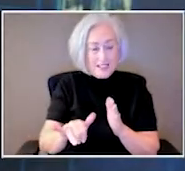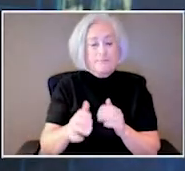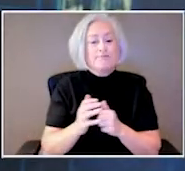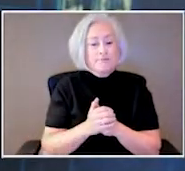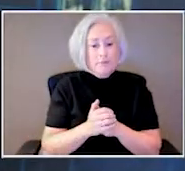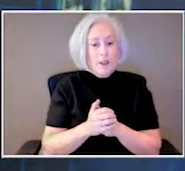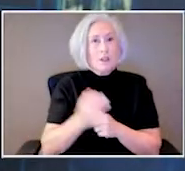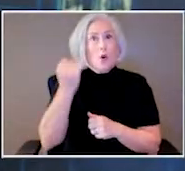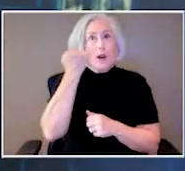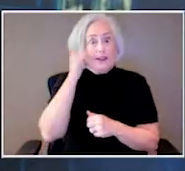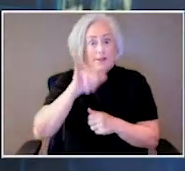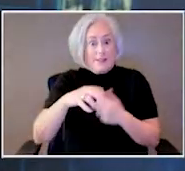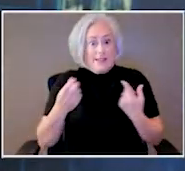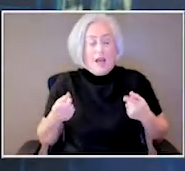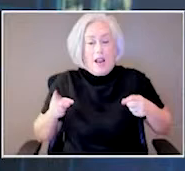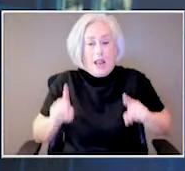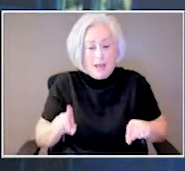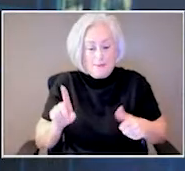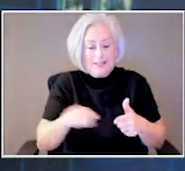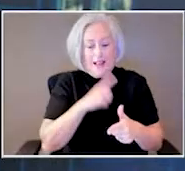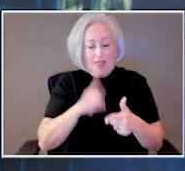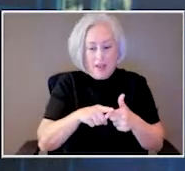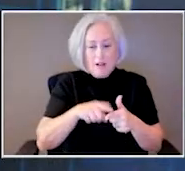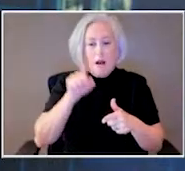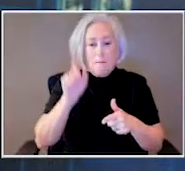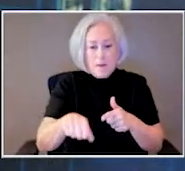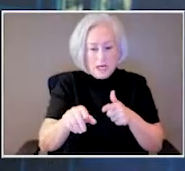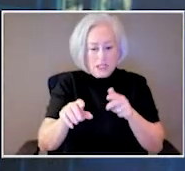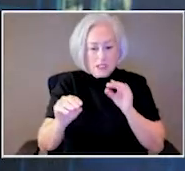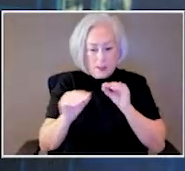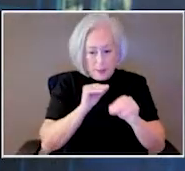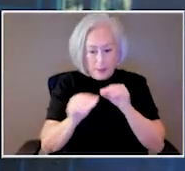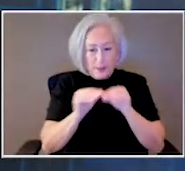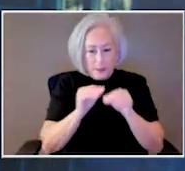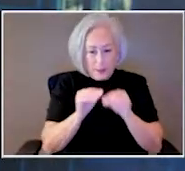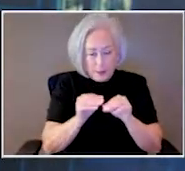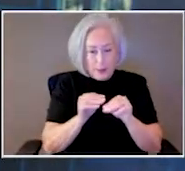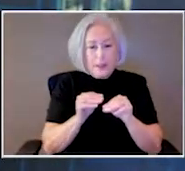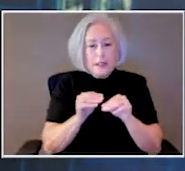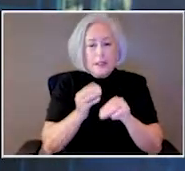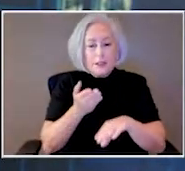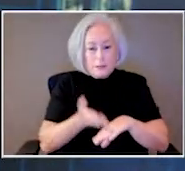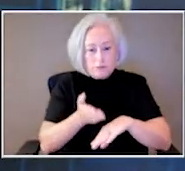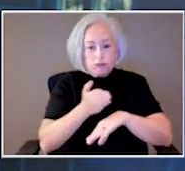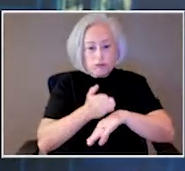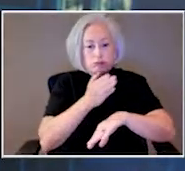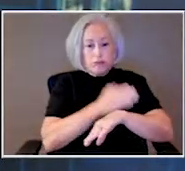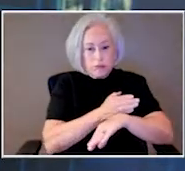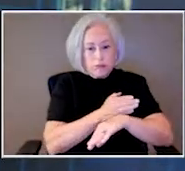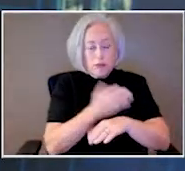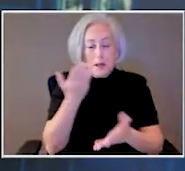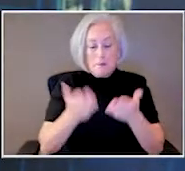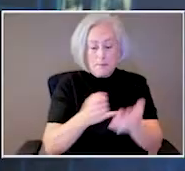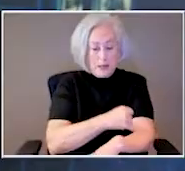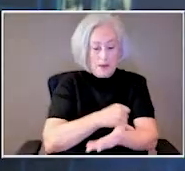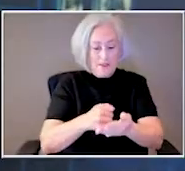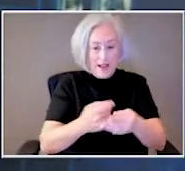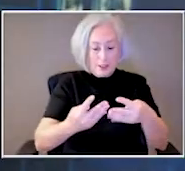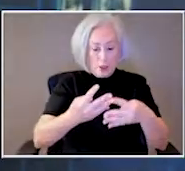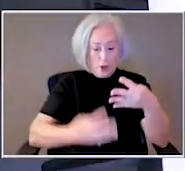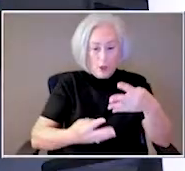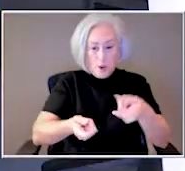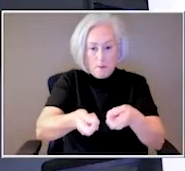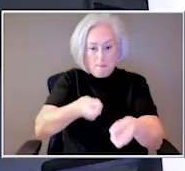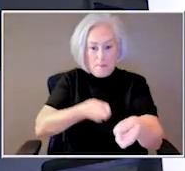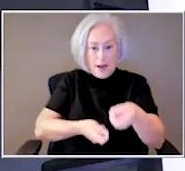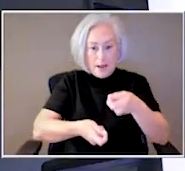case, then we do reconstruction, we do muscle transfers, we do vascular bypass. There are a lot of techniques that we have. And Ginny,